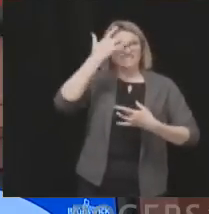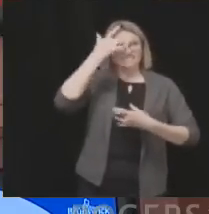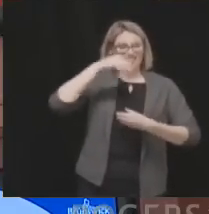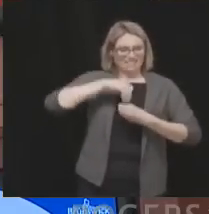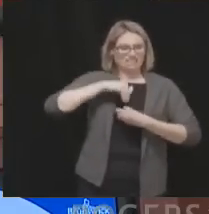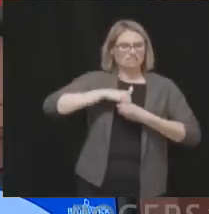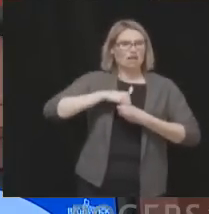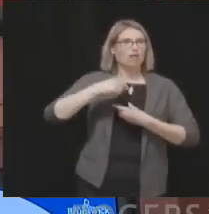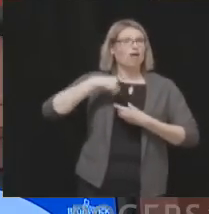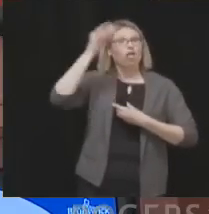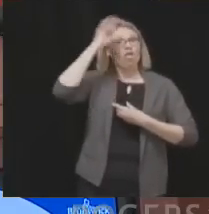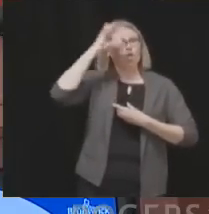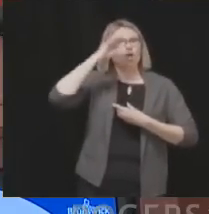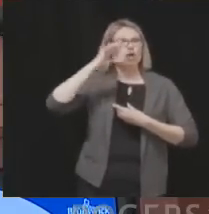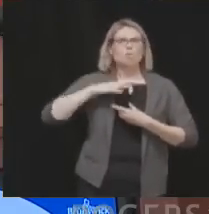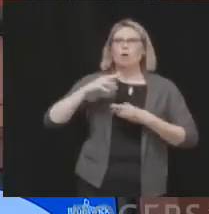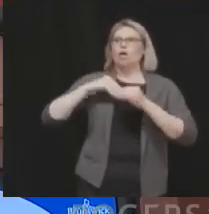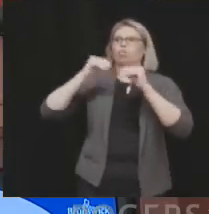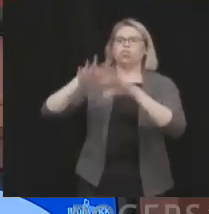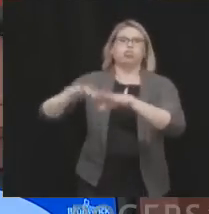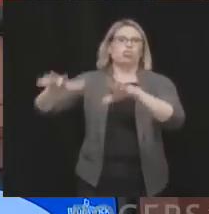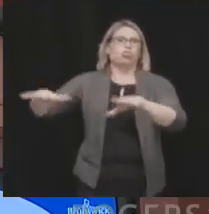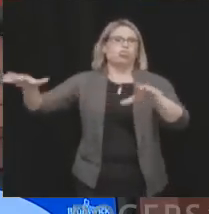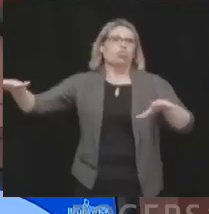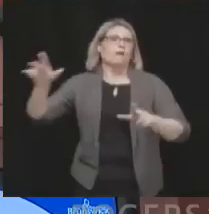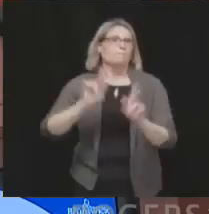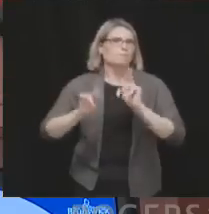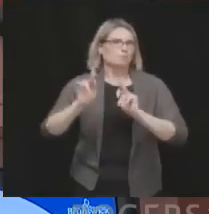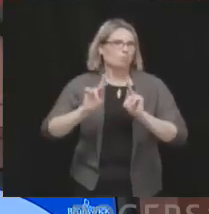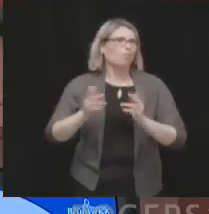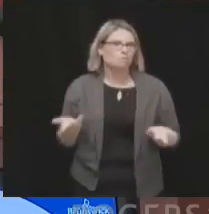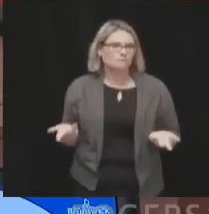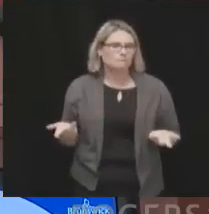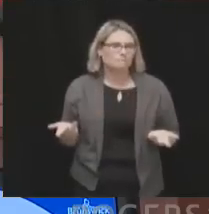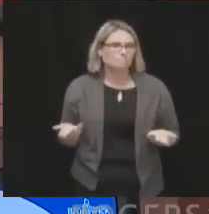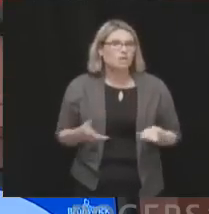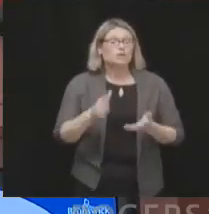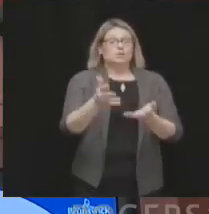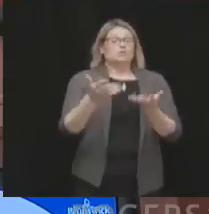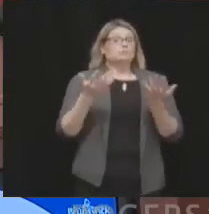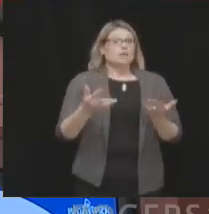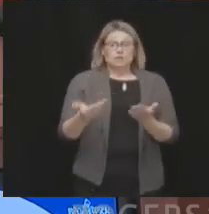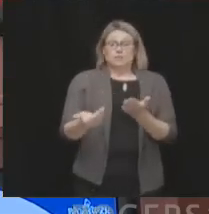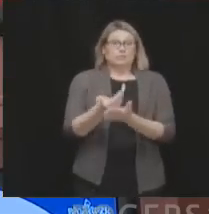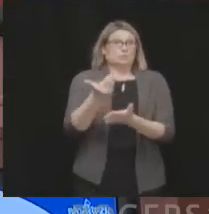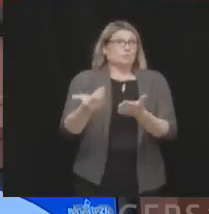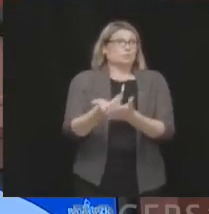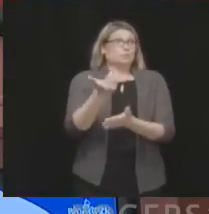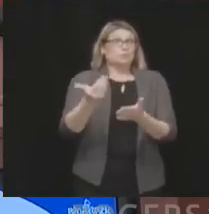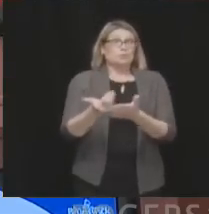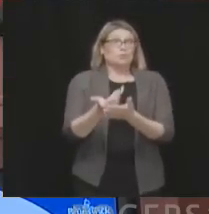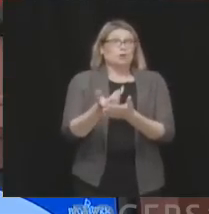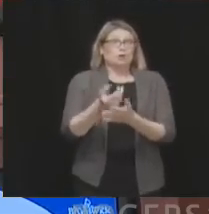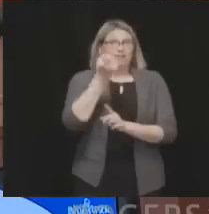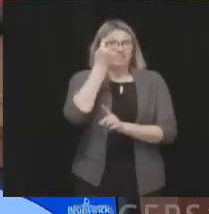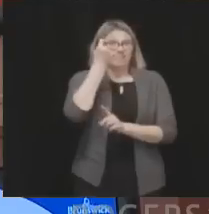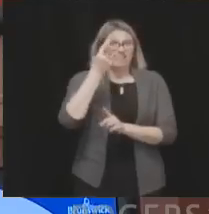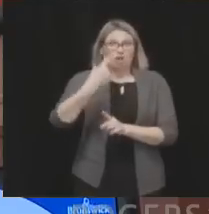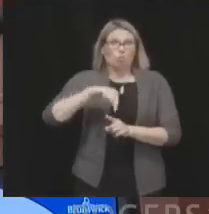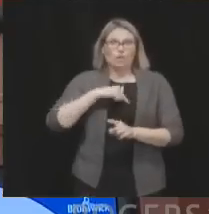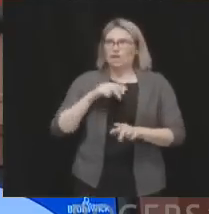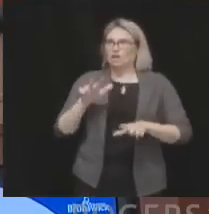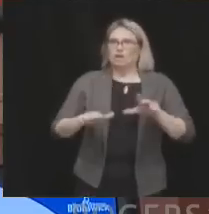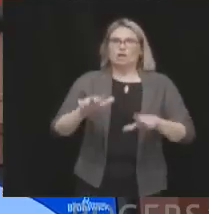commitment to everyone to take care of each other and make sure we come out the other end